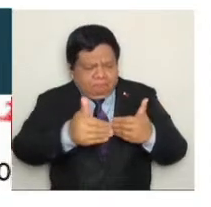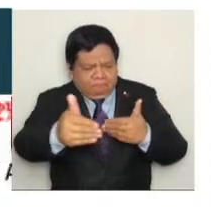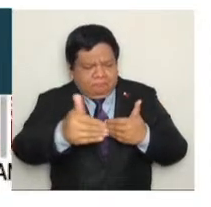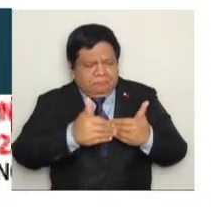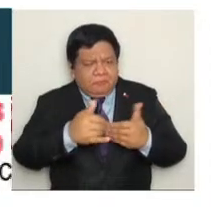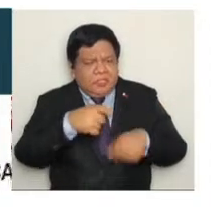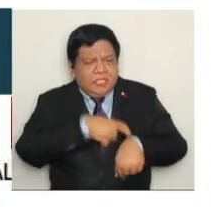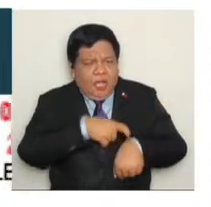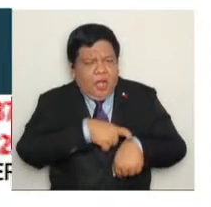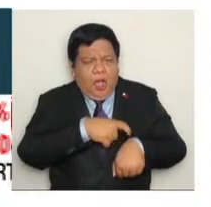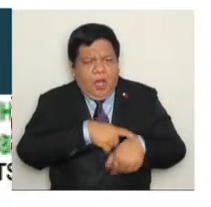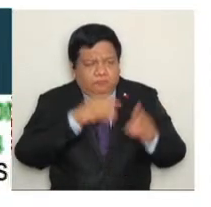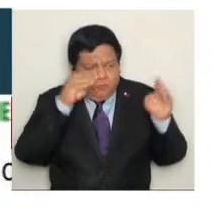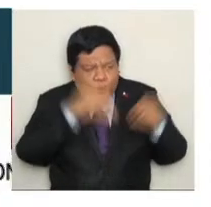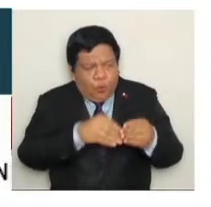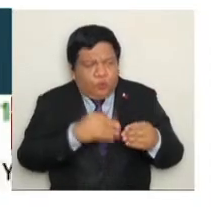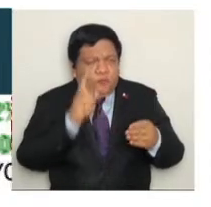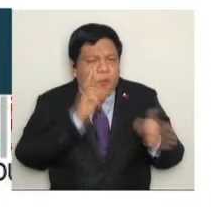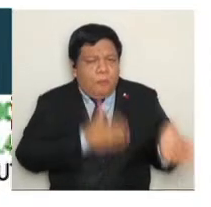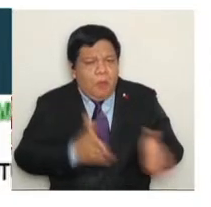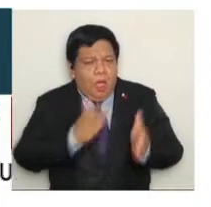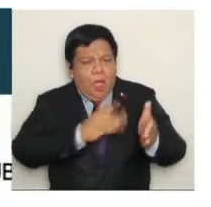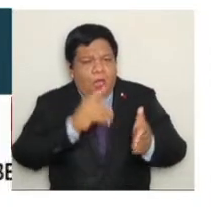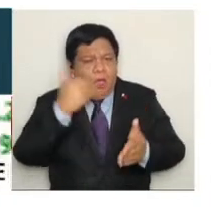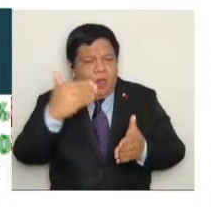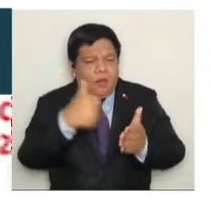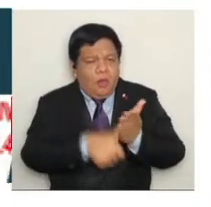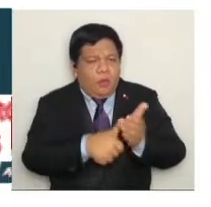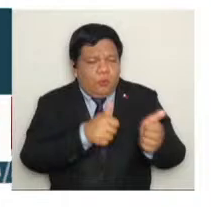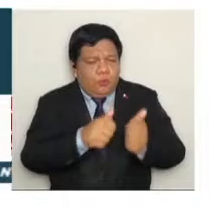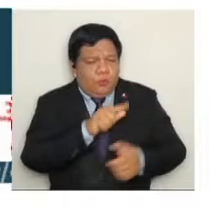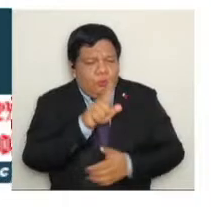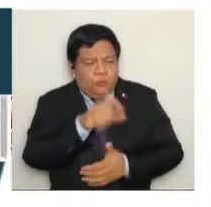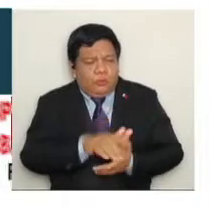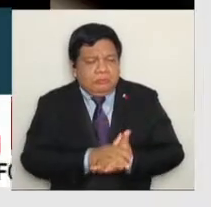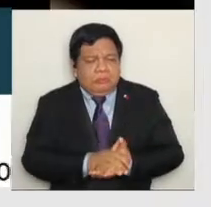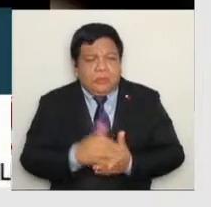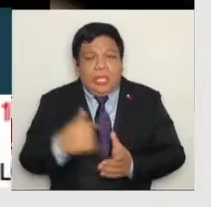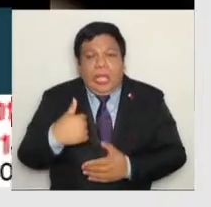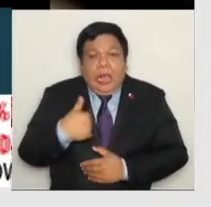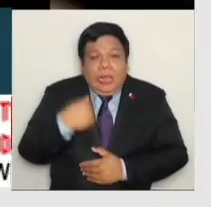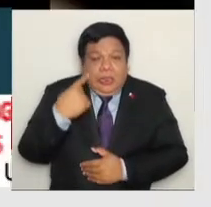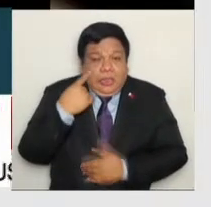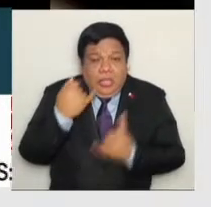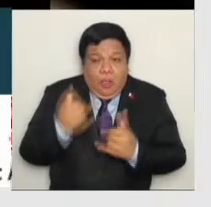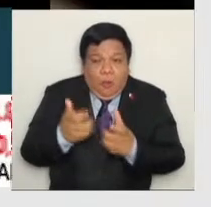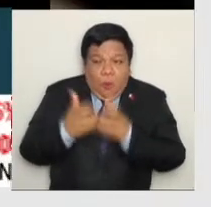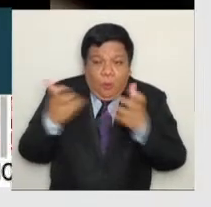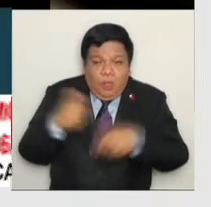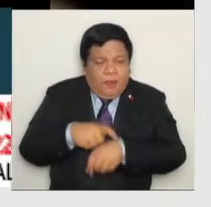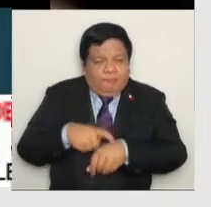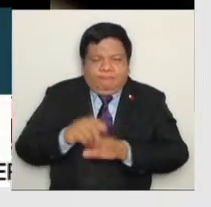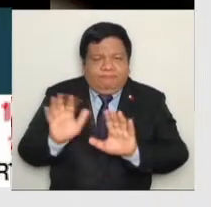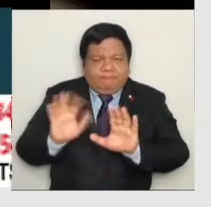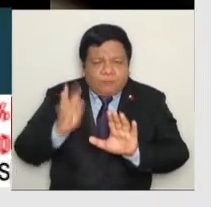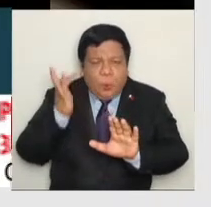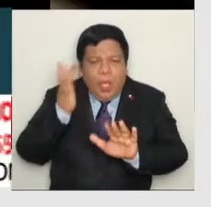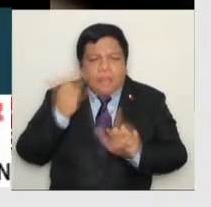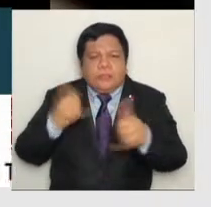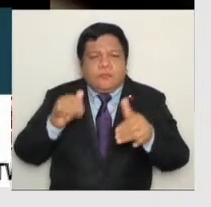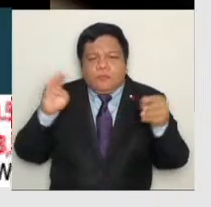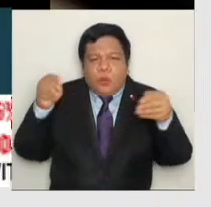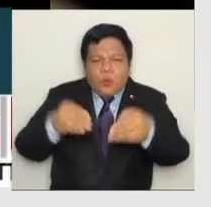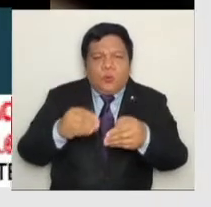this? Well, I don't think it's a lot of time right now, because we're still focused on the